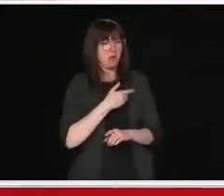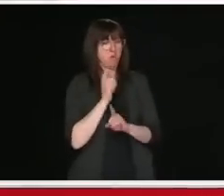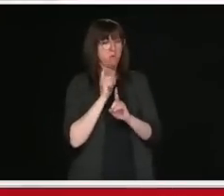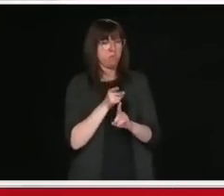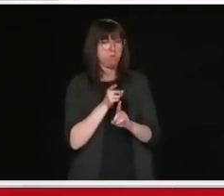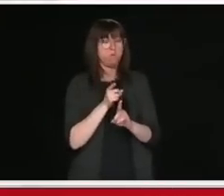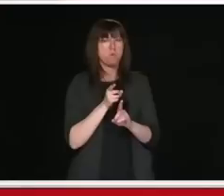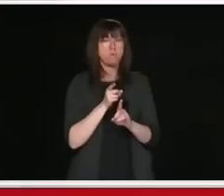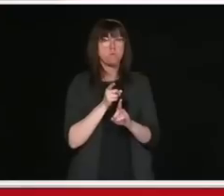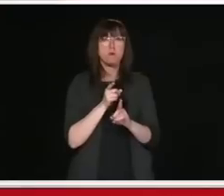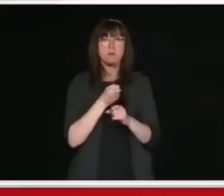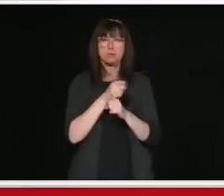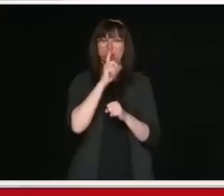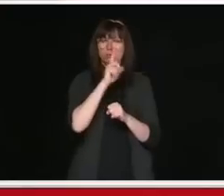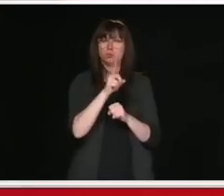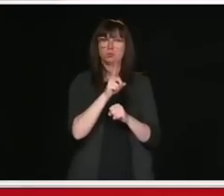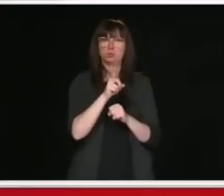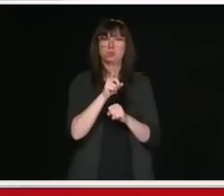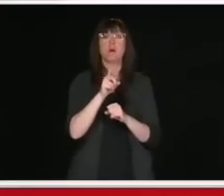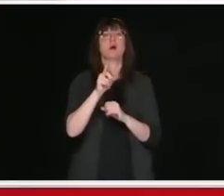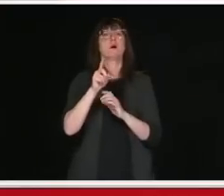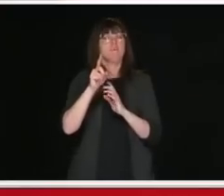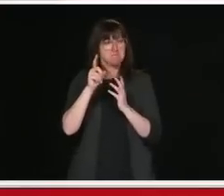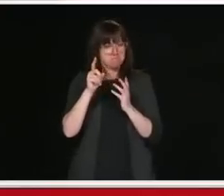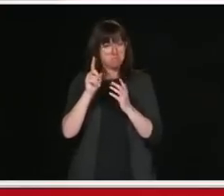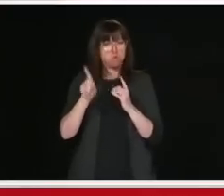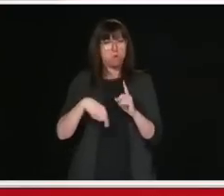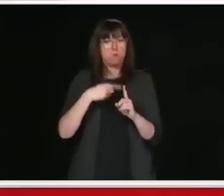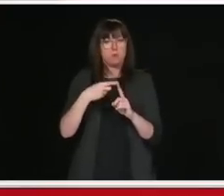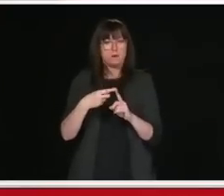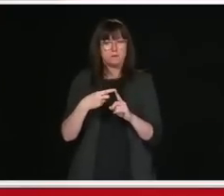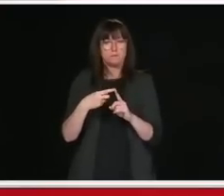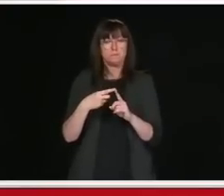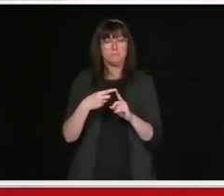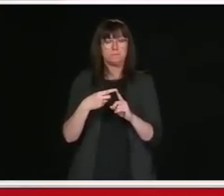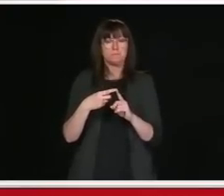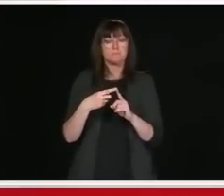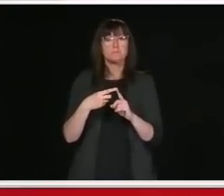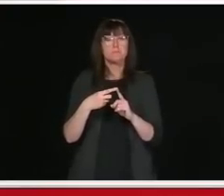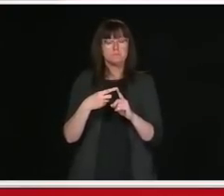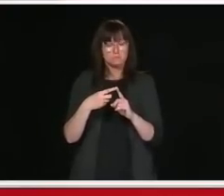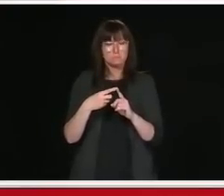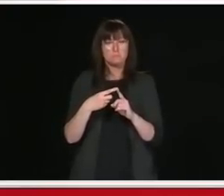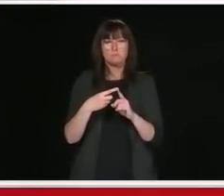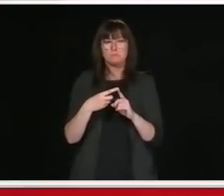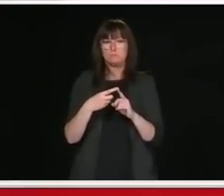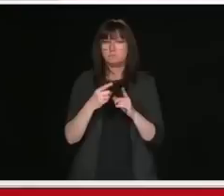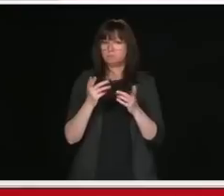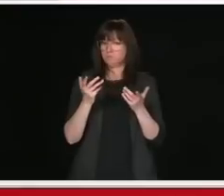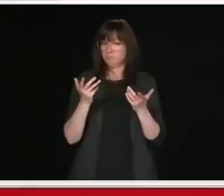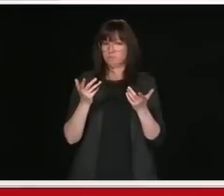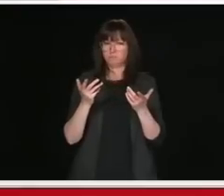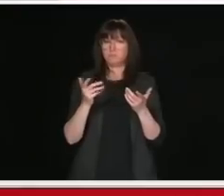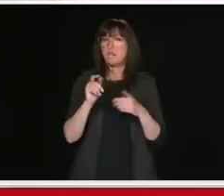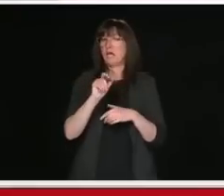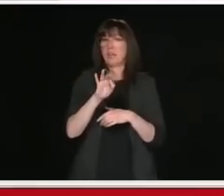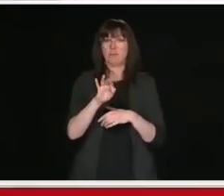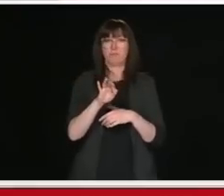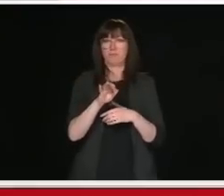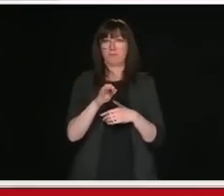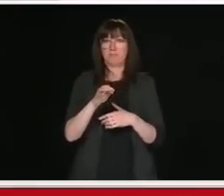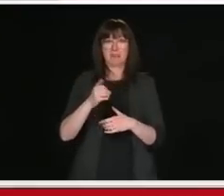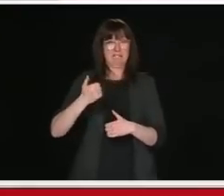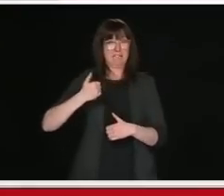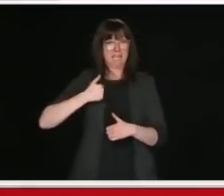that once we get through these moments where we don't produce these elements in Canada and the necessary